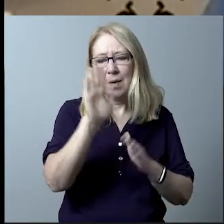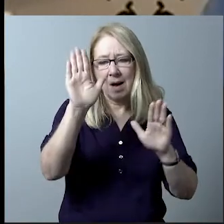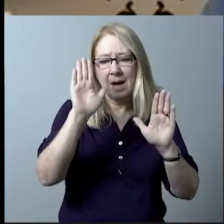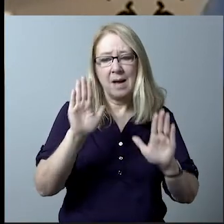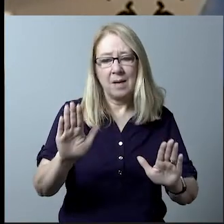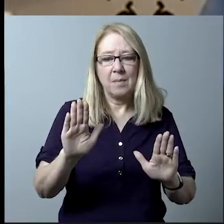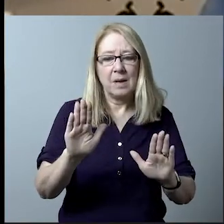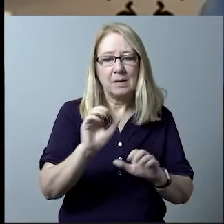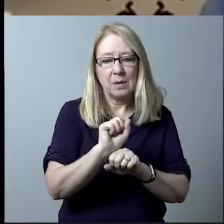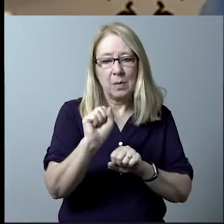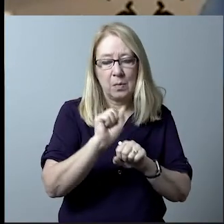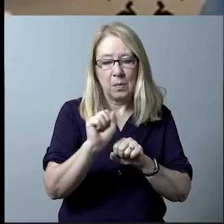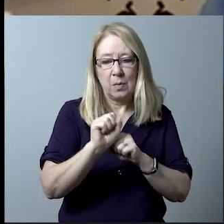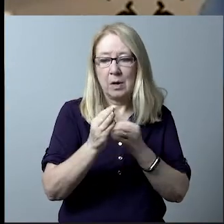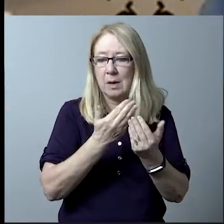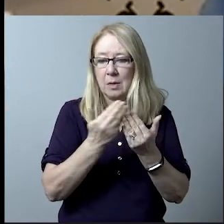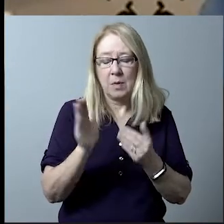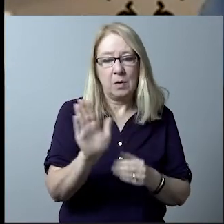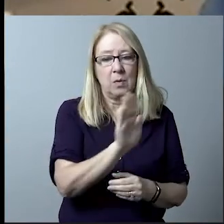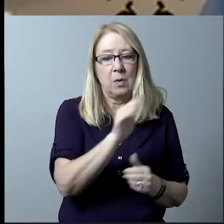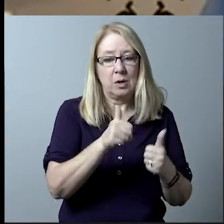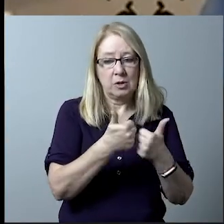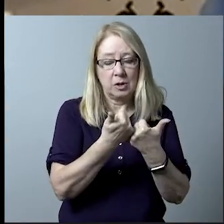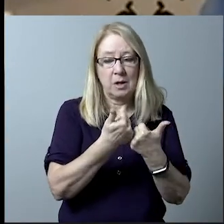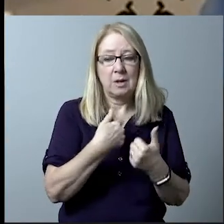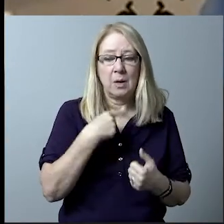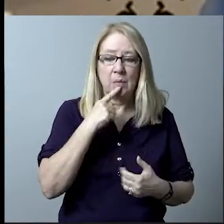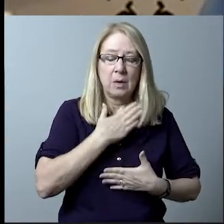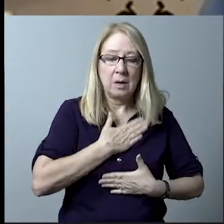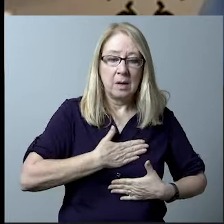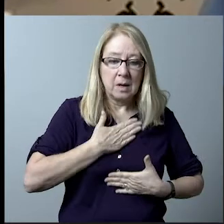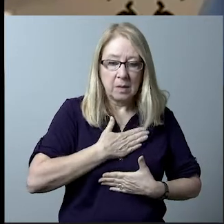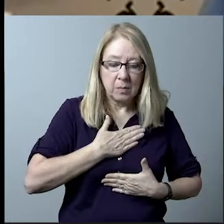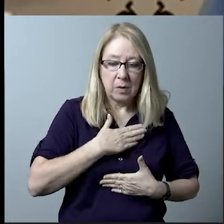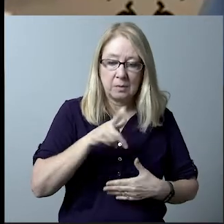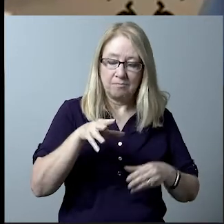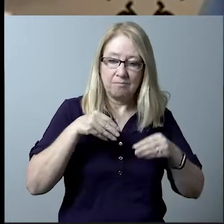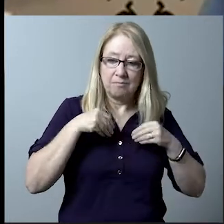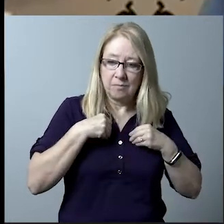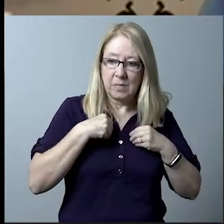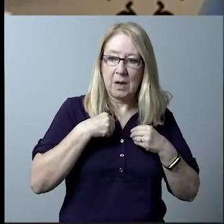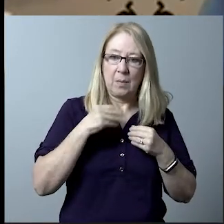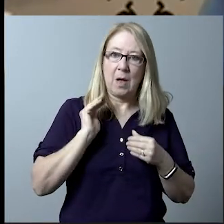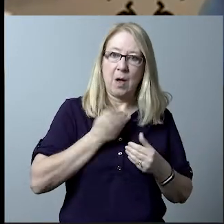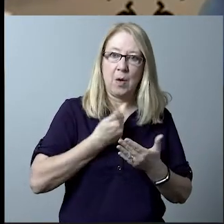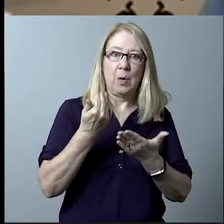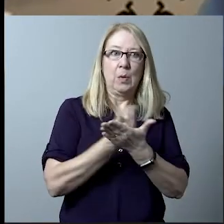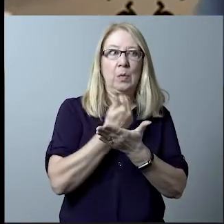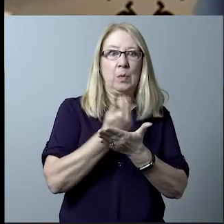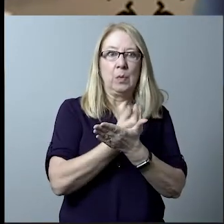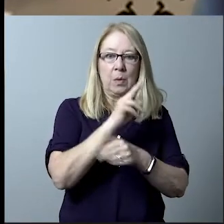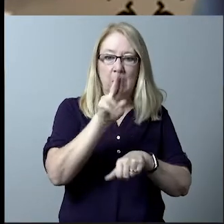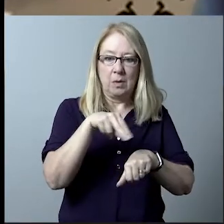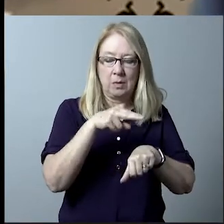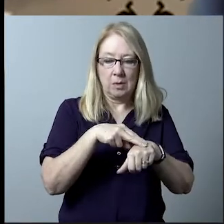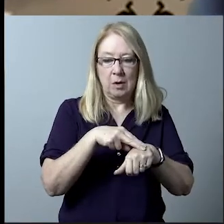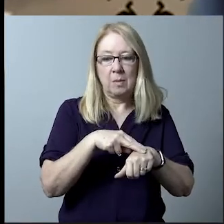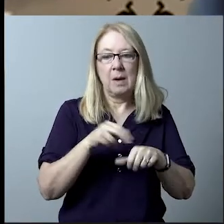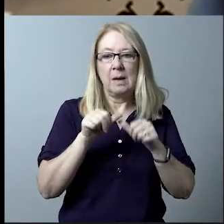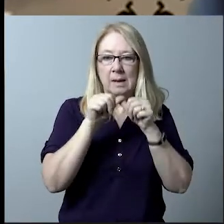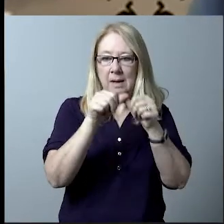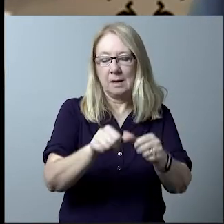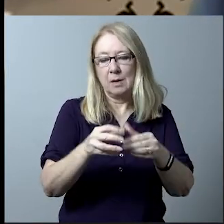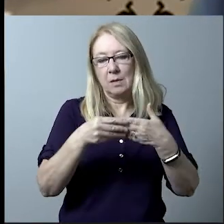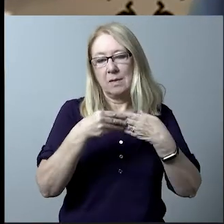Thank you for the amazing efforts you have made despite your own personal challenges. I really appreciate you adapting to the changing normal